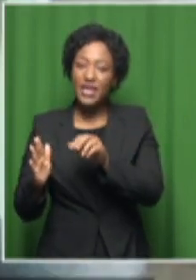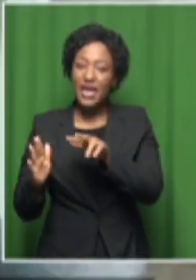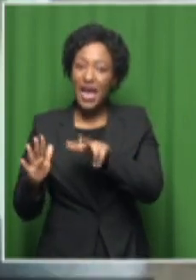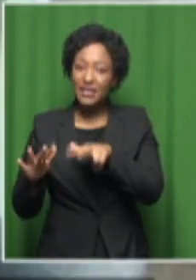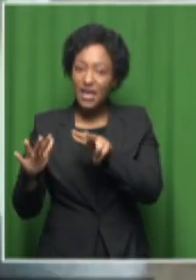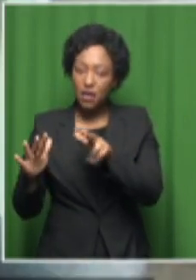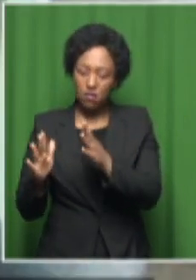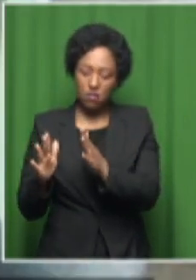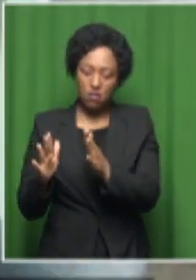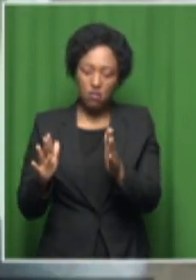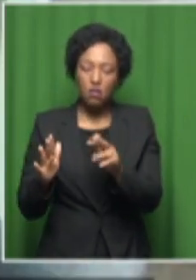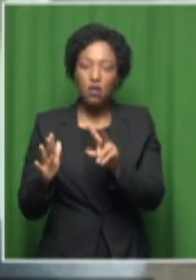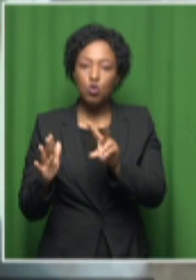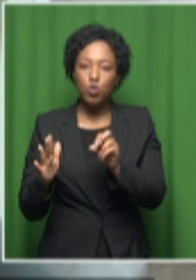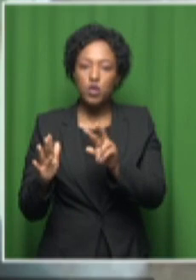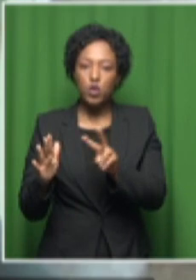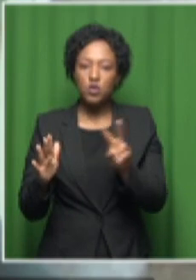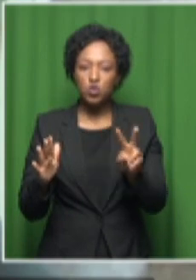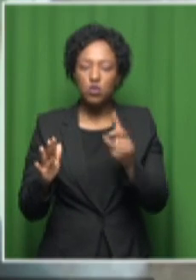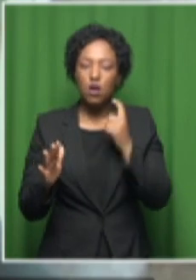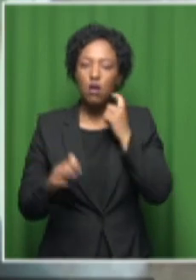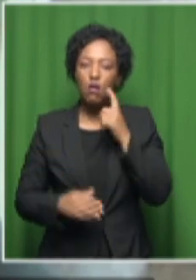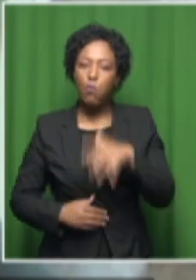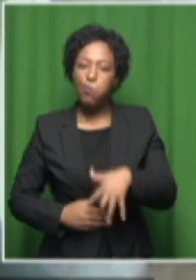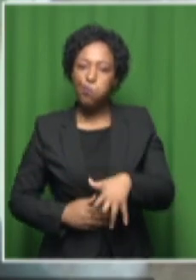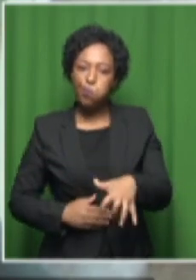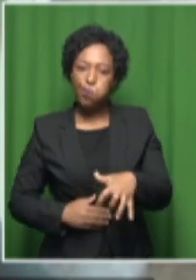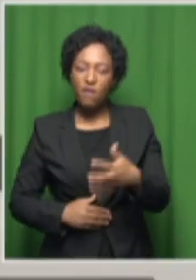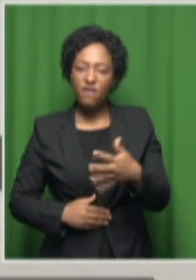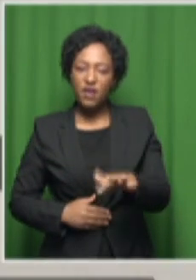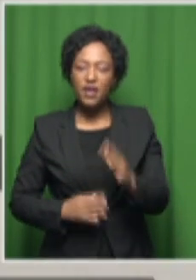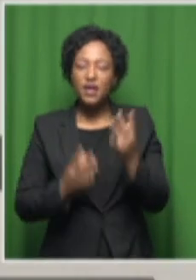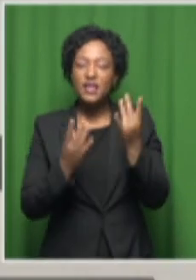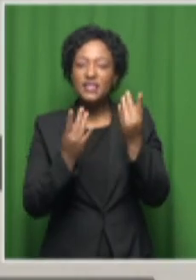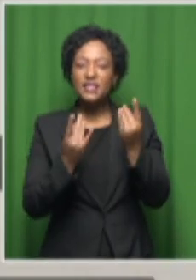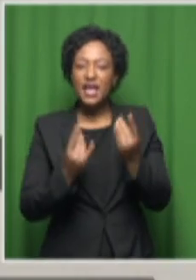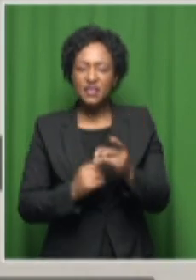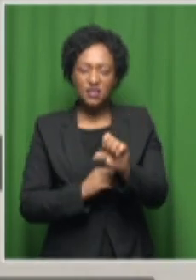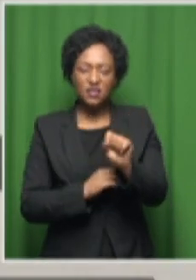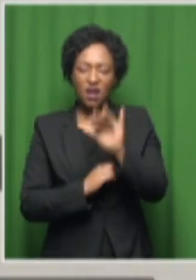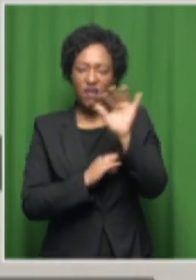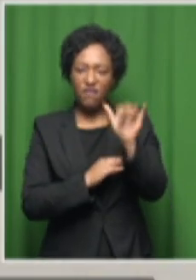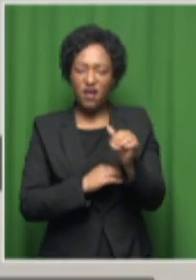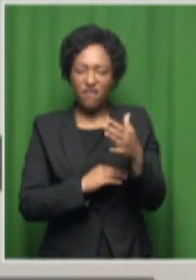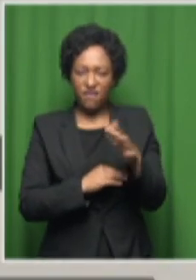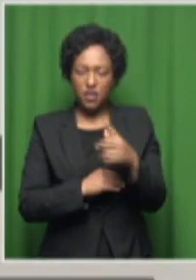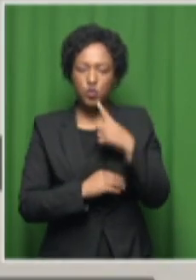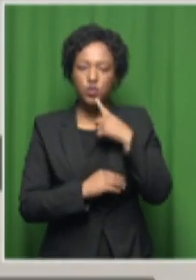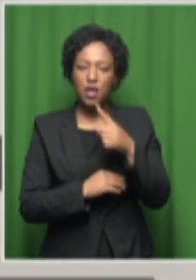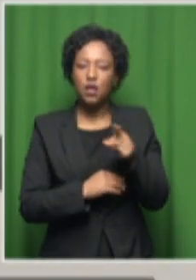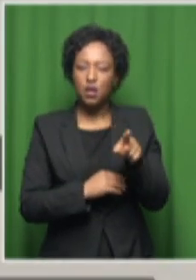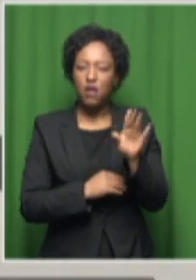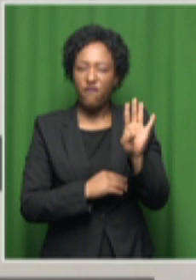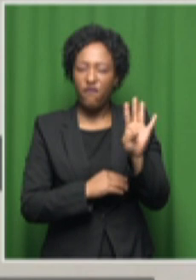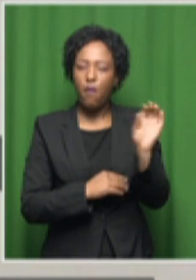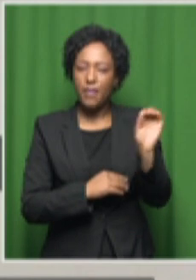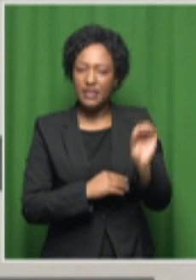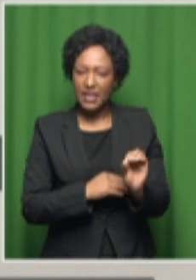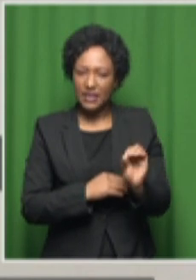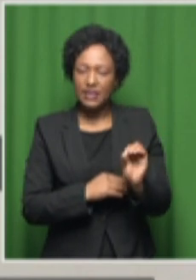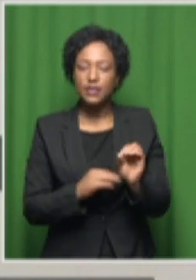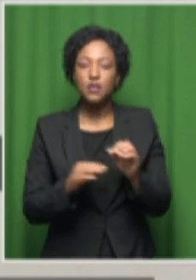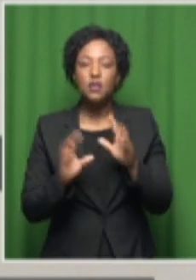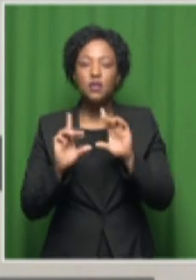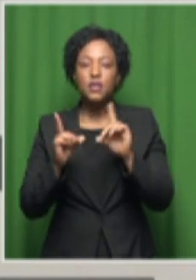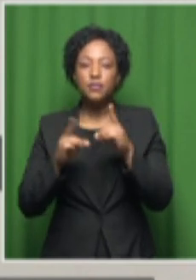2022. That's according to research conducted by Statistics South Africa. The Basic Education Department now wants